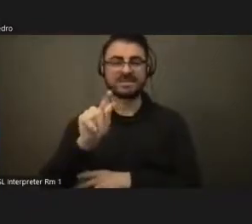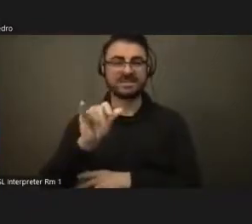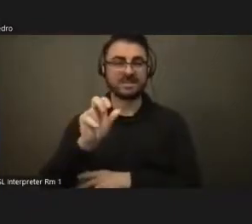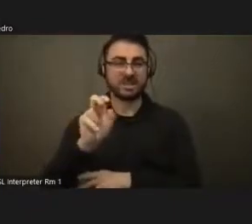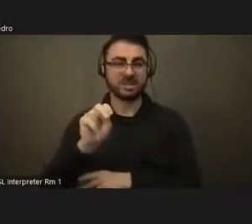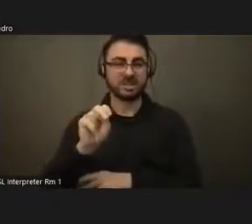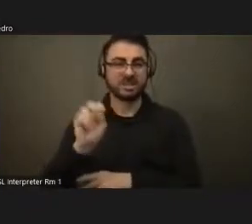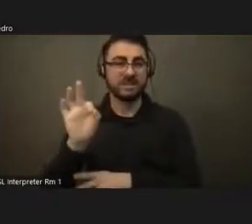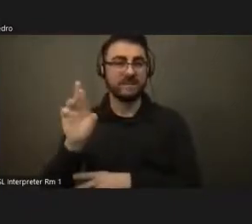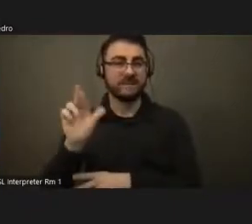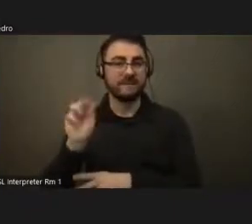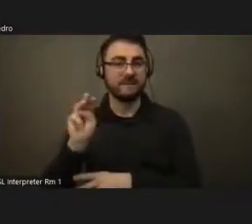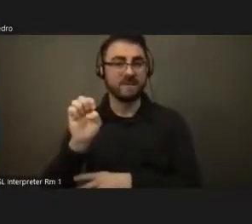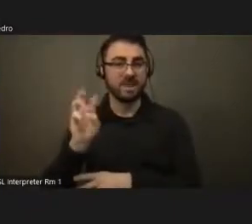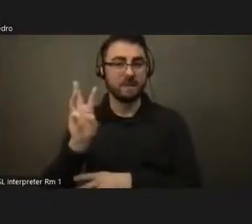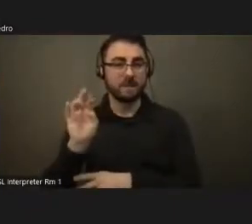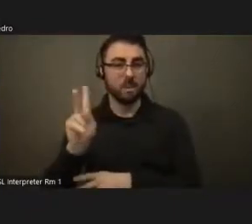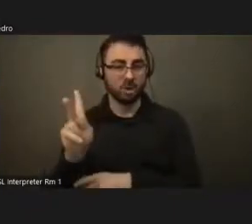the HB